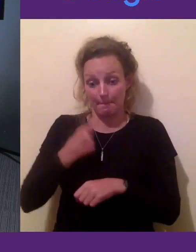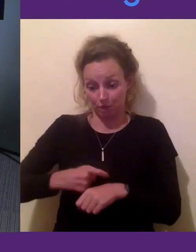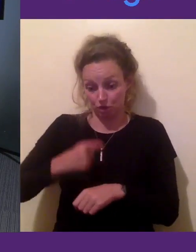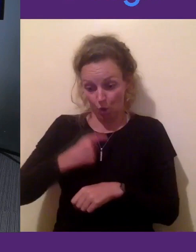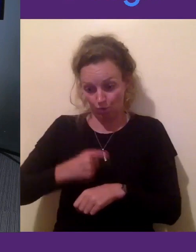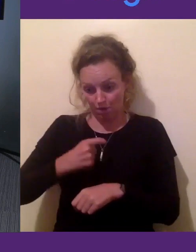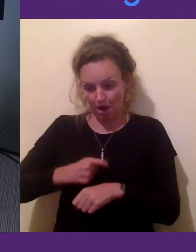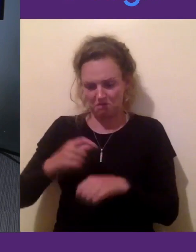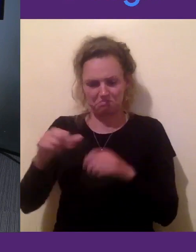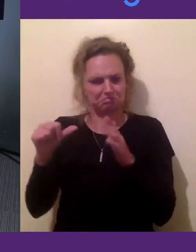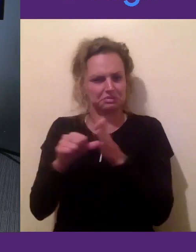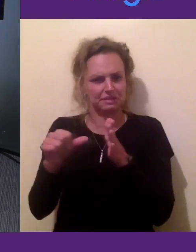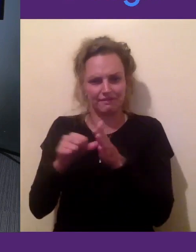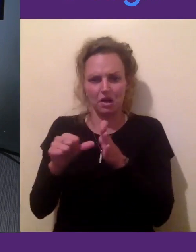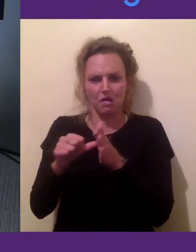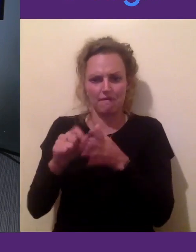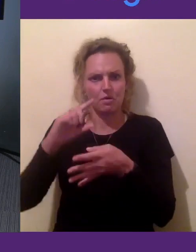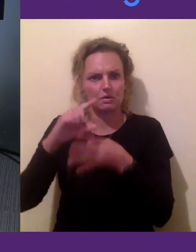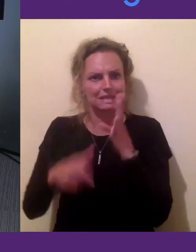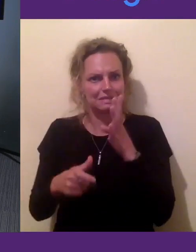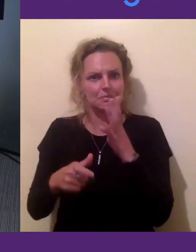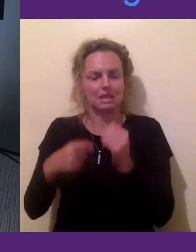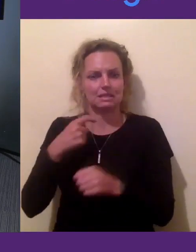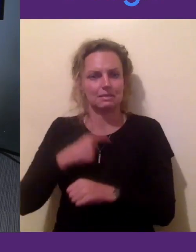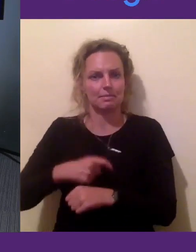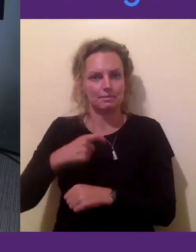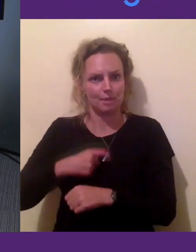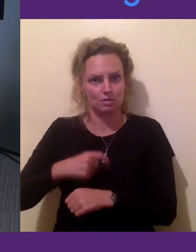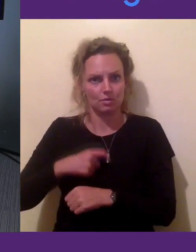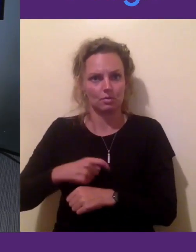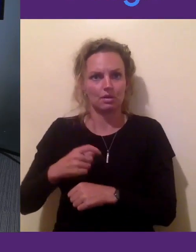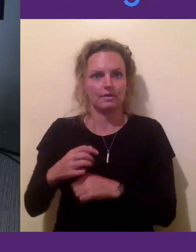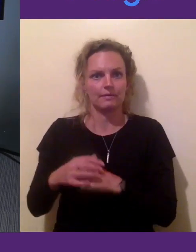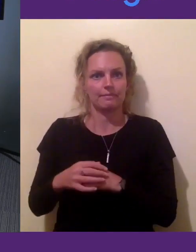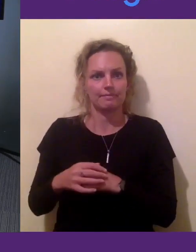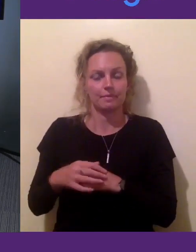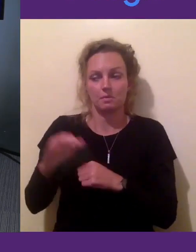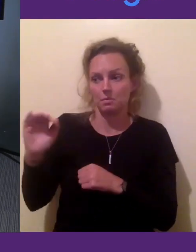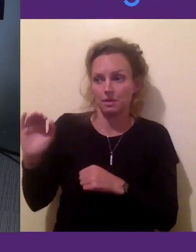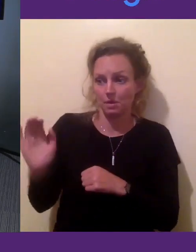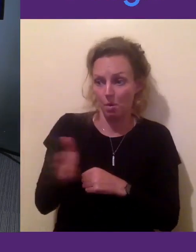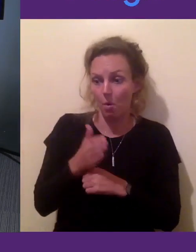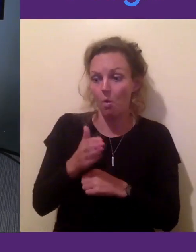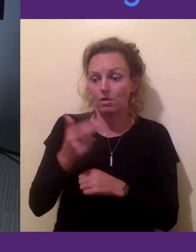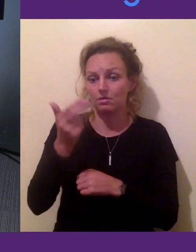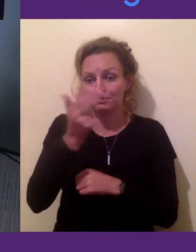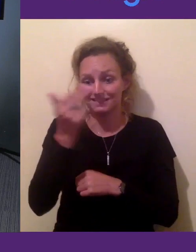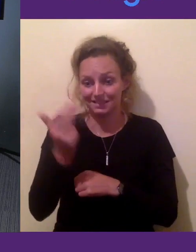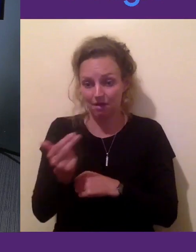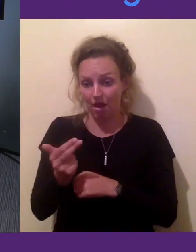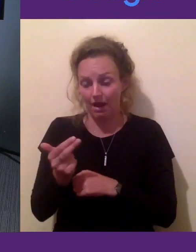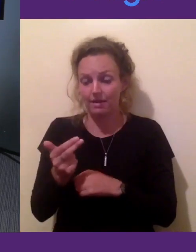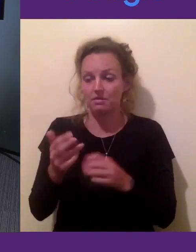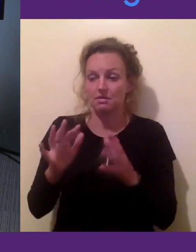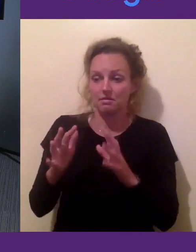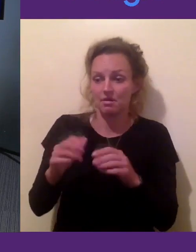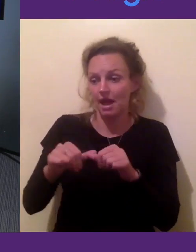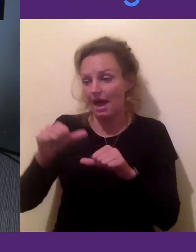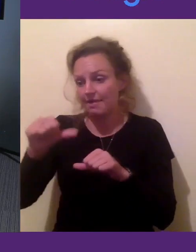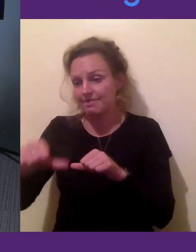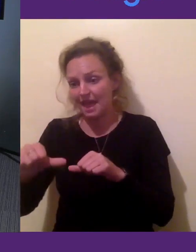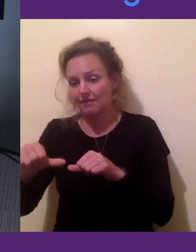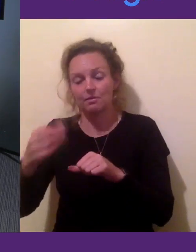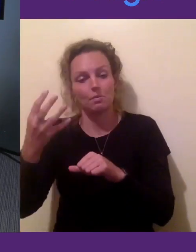it is I talk about the bell curve, and that we all design for the average, and then on the edges we have people that we're missing. Because if you all design